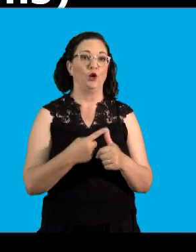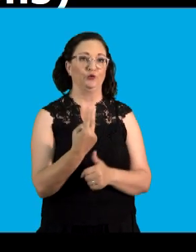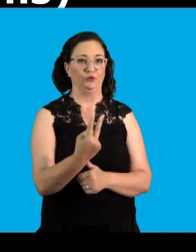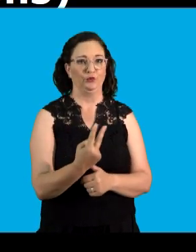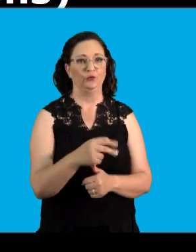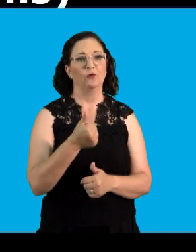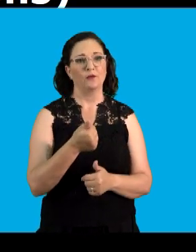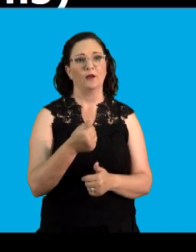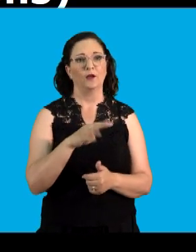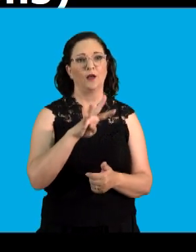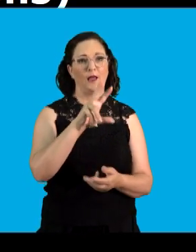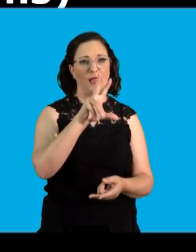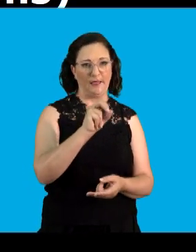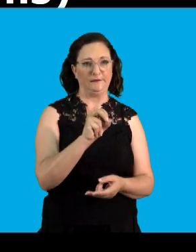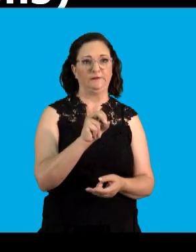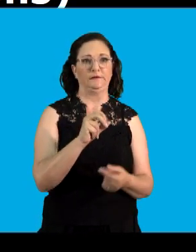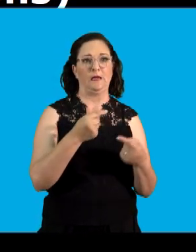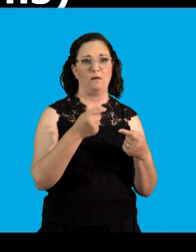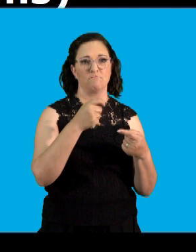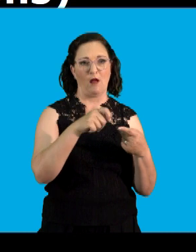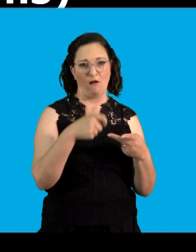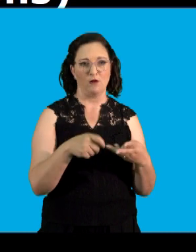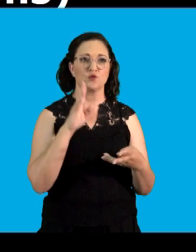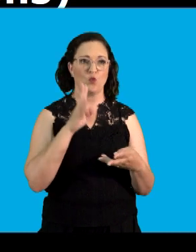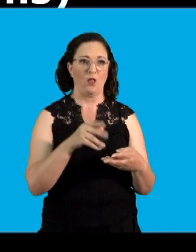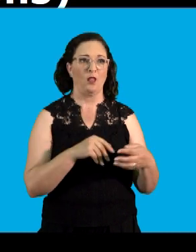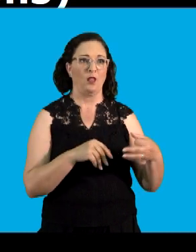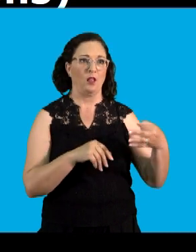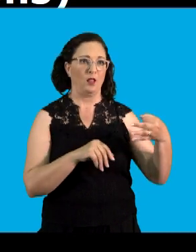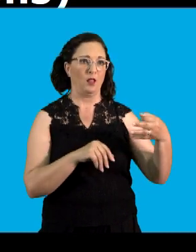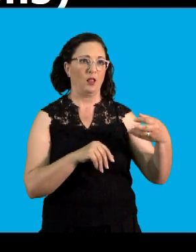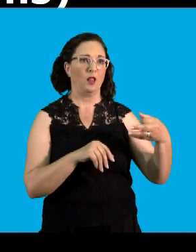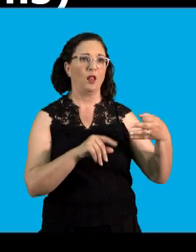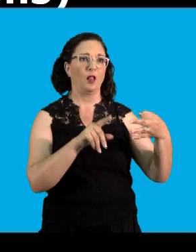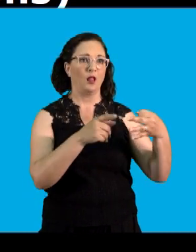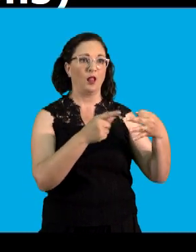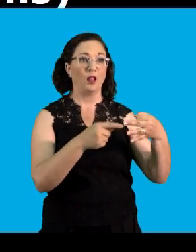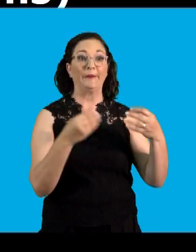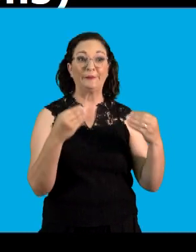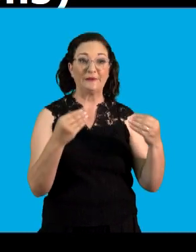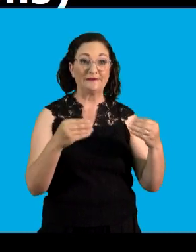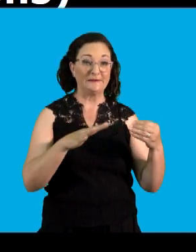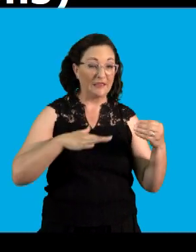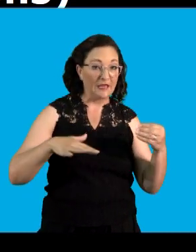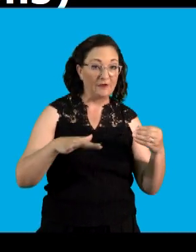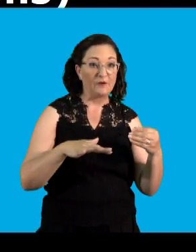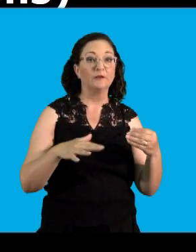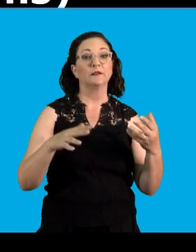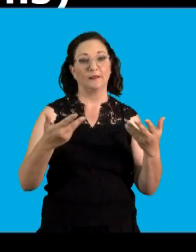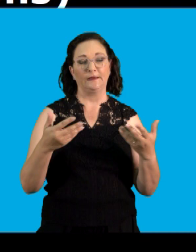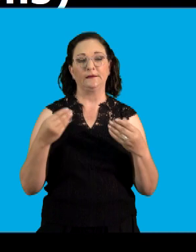your 80 marks for Section B. And these 2 questions, they come from what? Business environment and